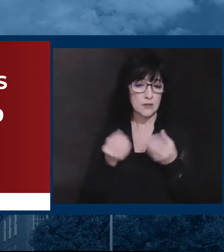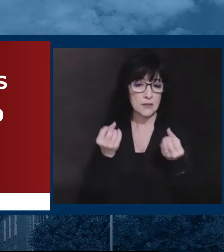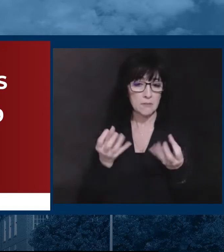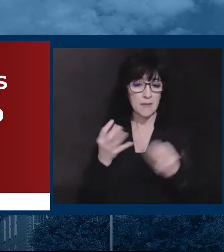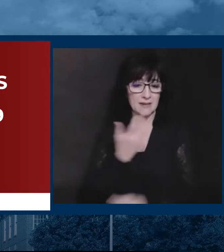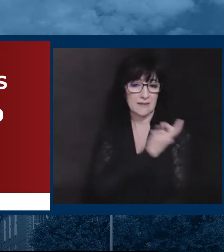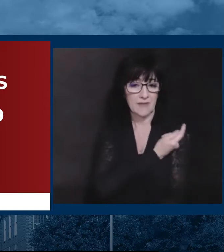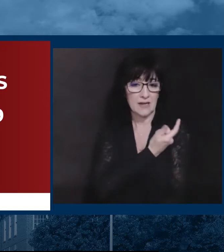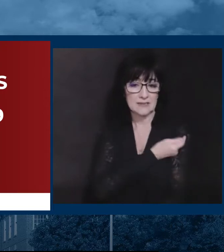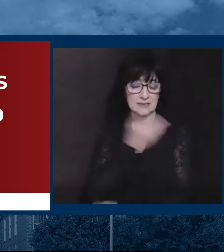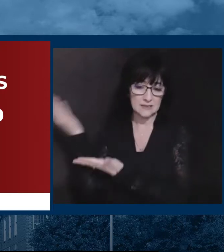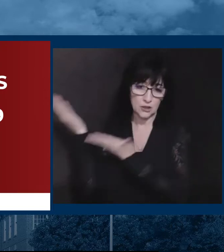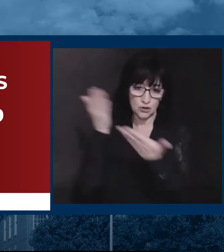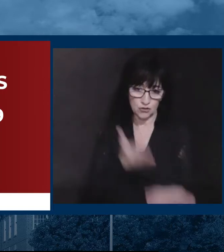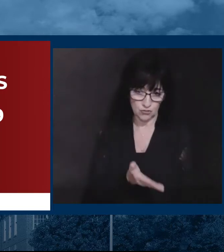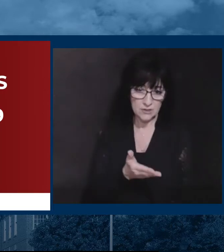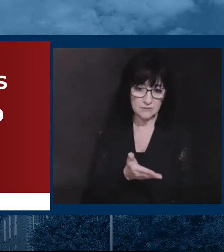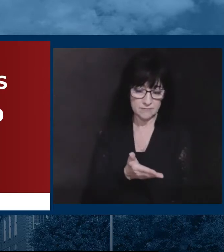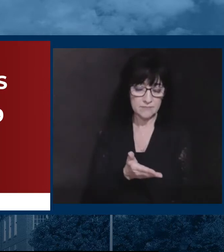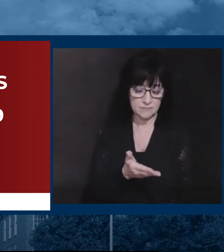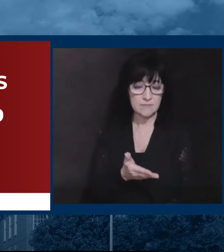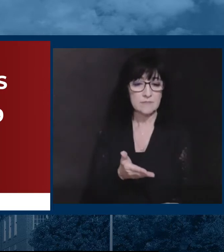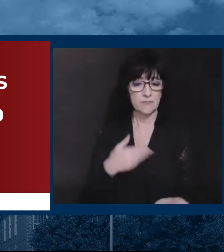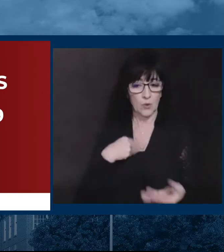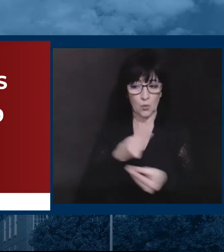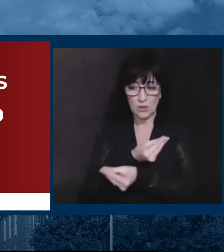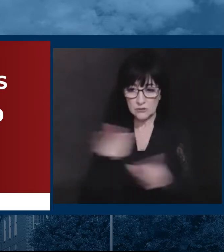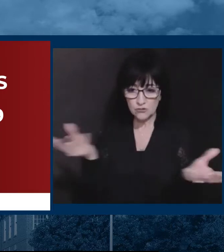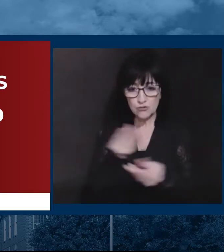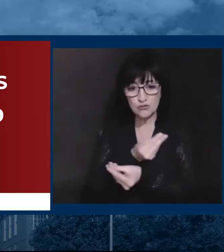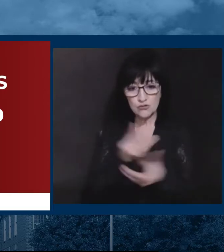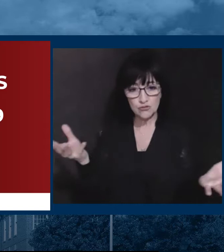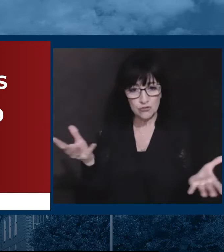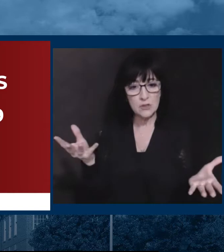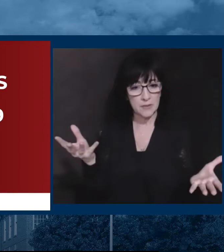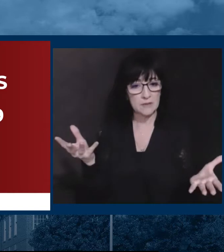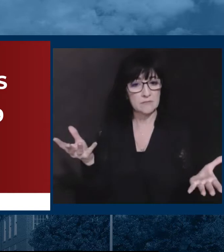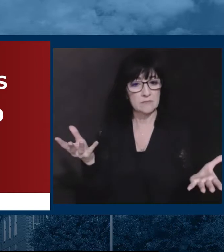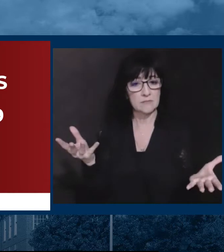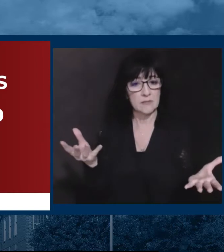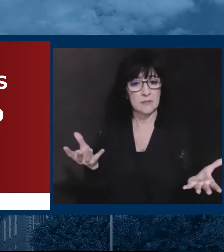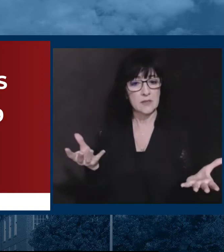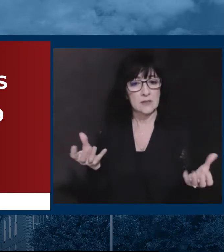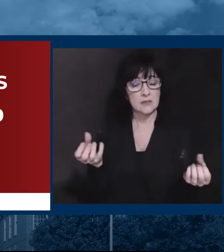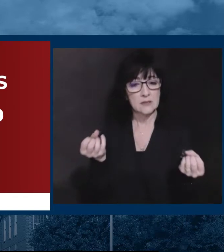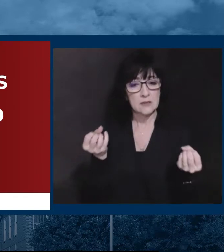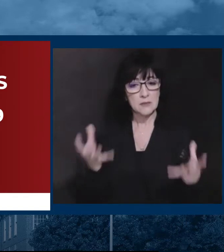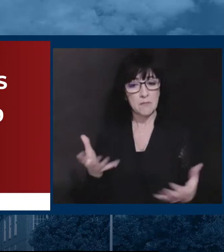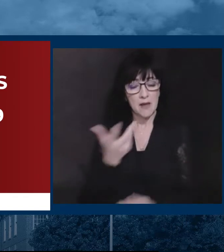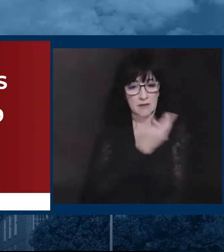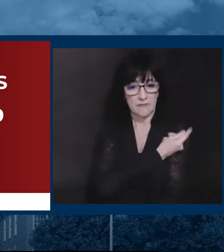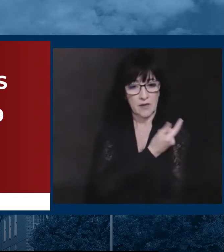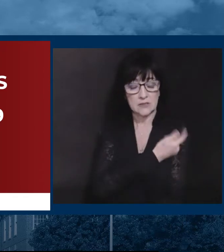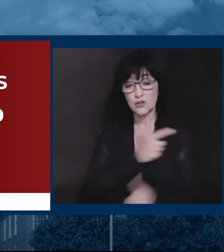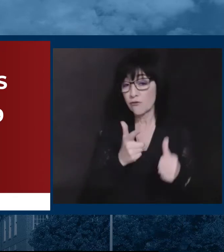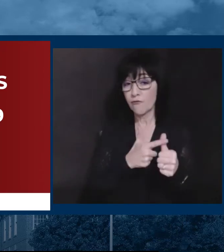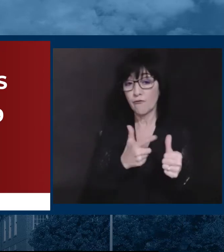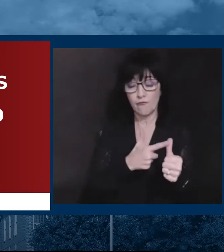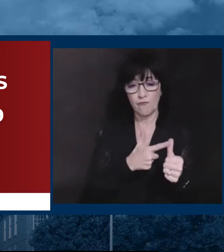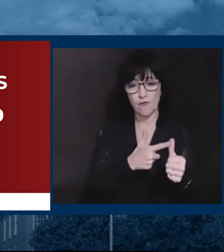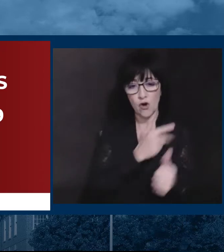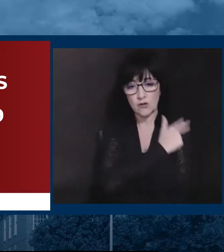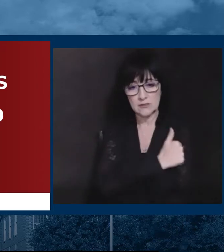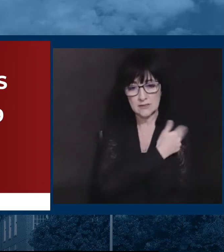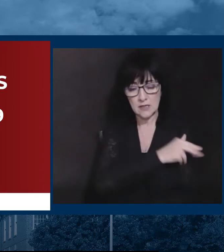through our system of focus on healthcare workers, hospital workers first,